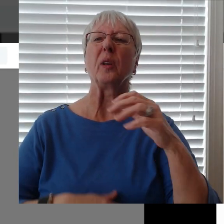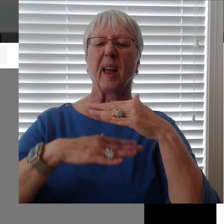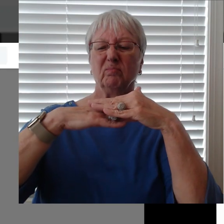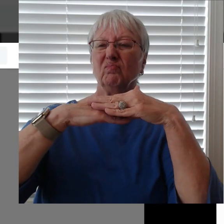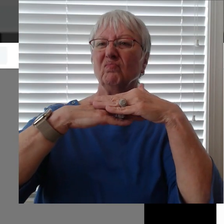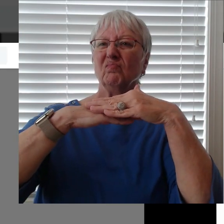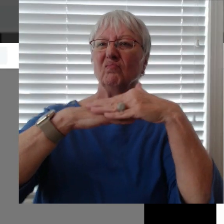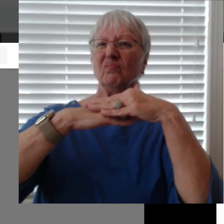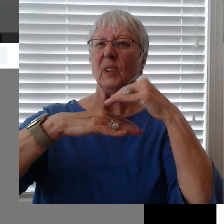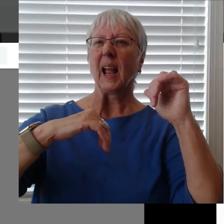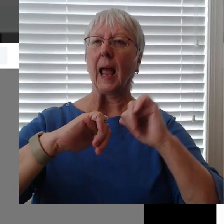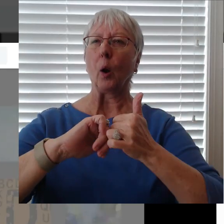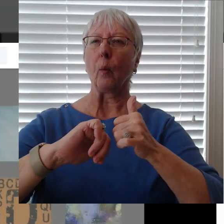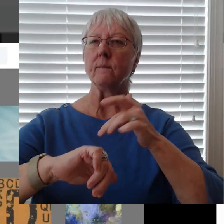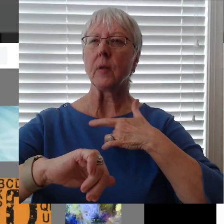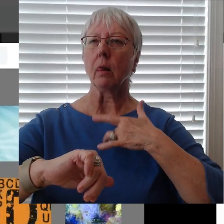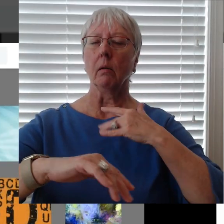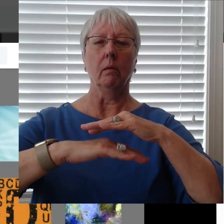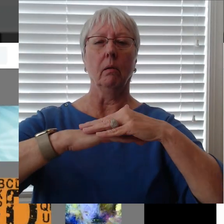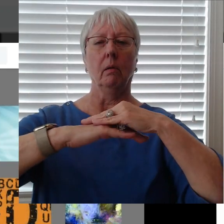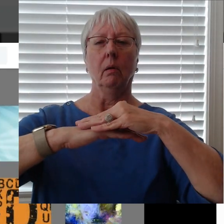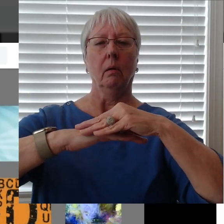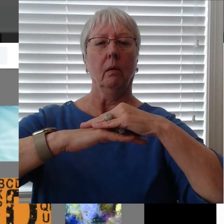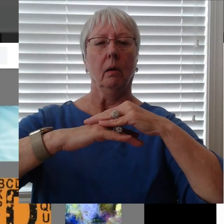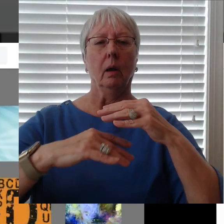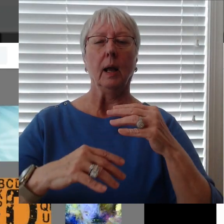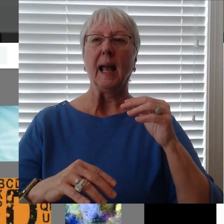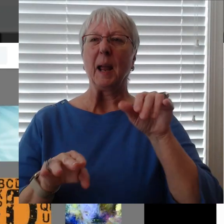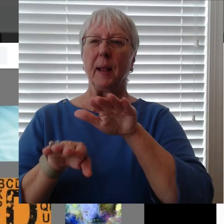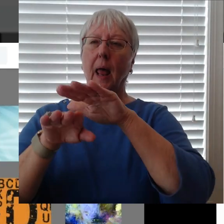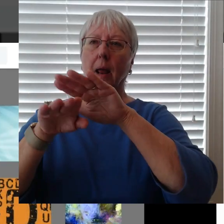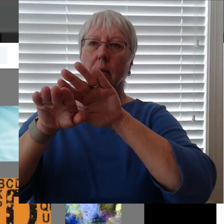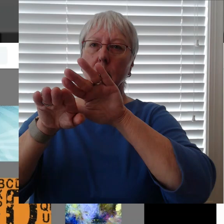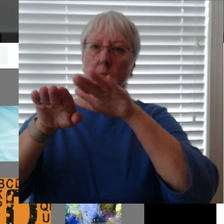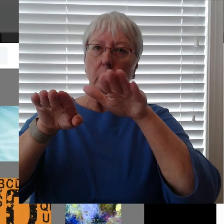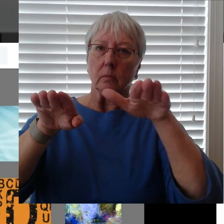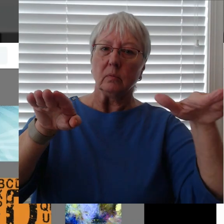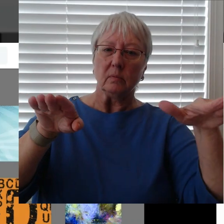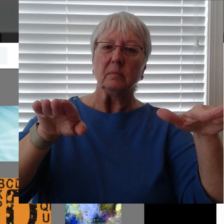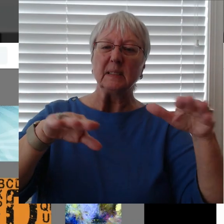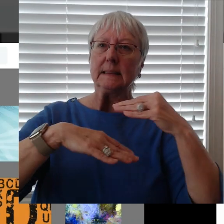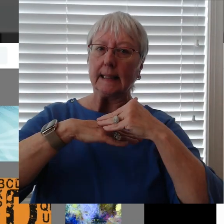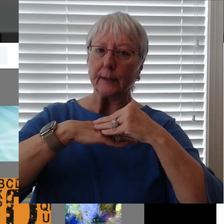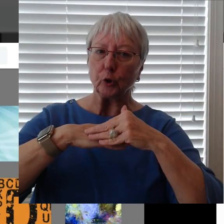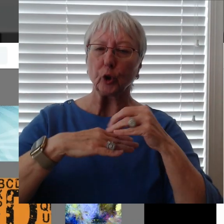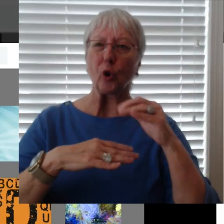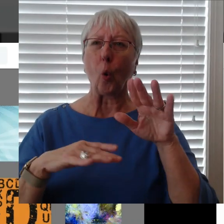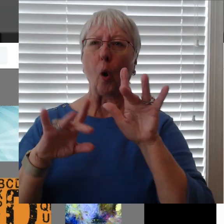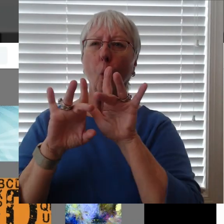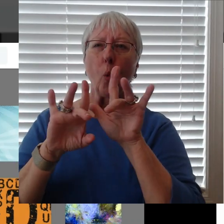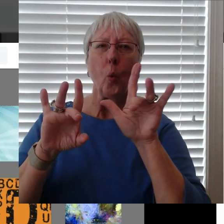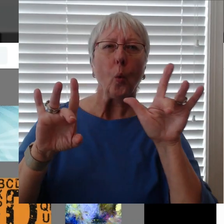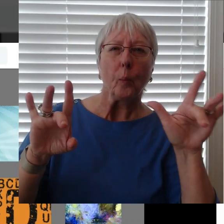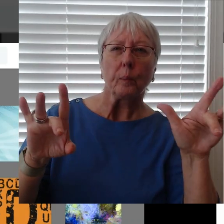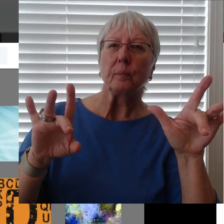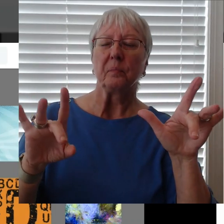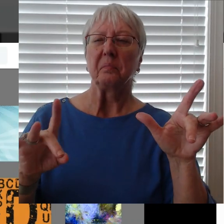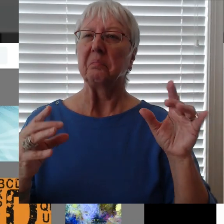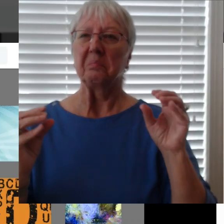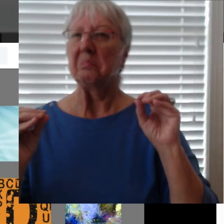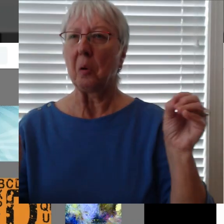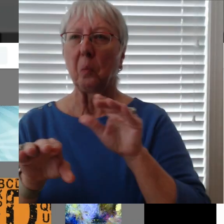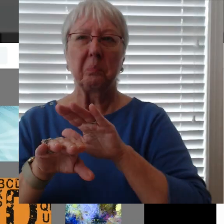might feel to the touch. Colors can be highly textured or minimally so, but the variation affects the